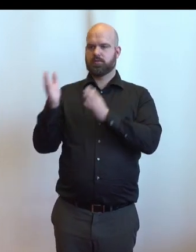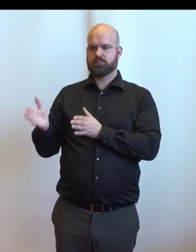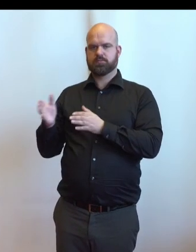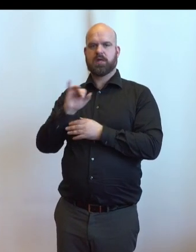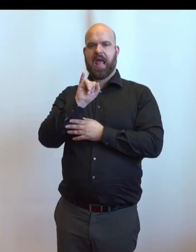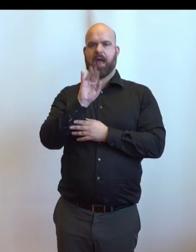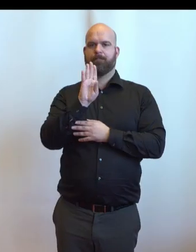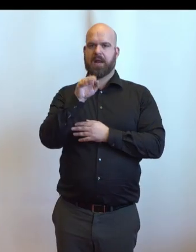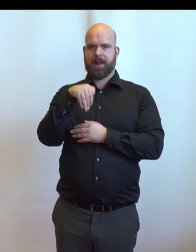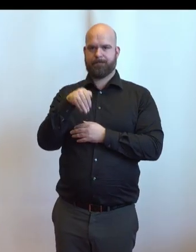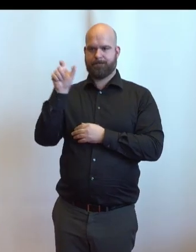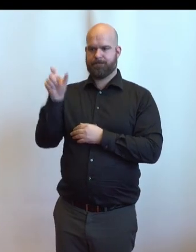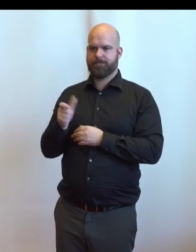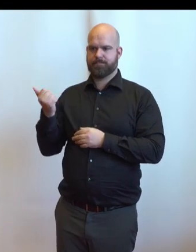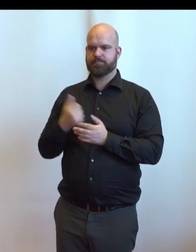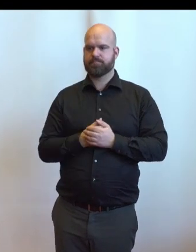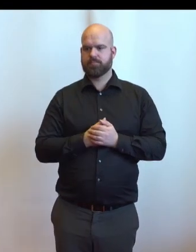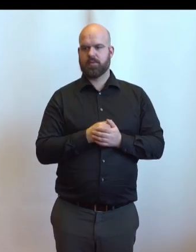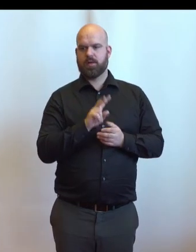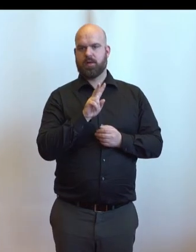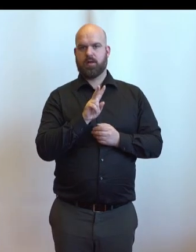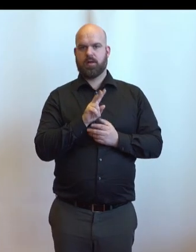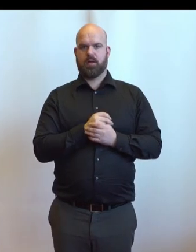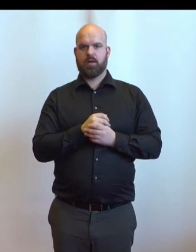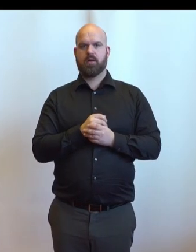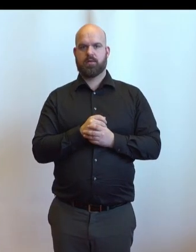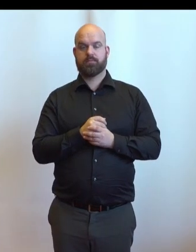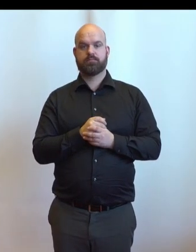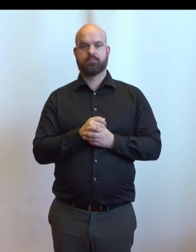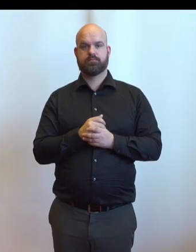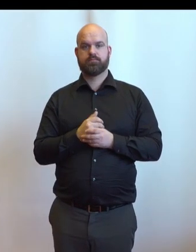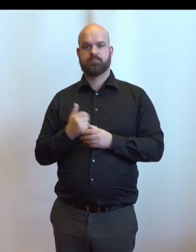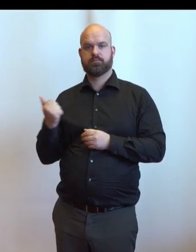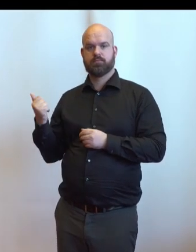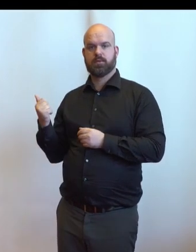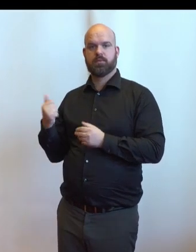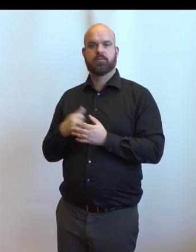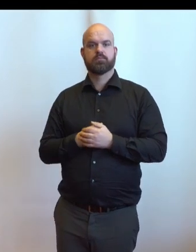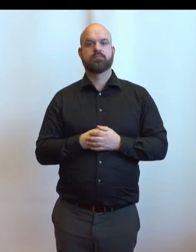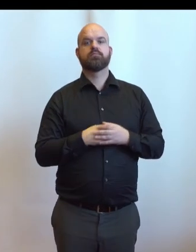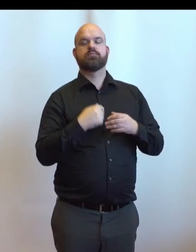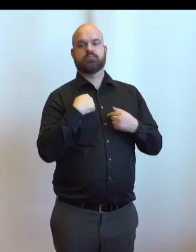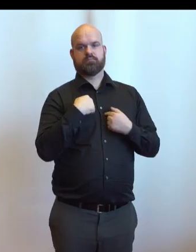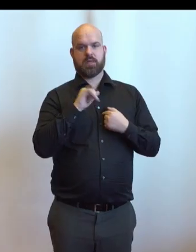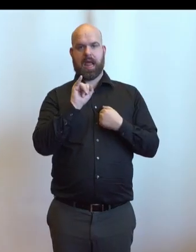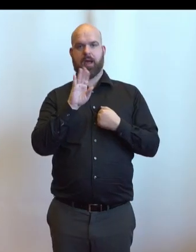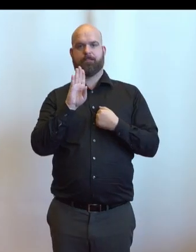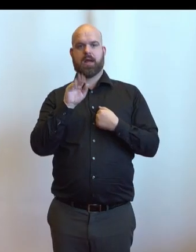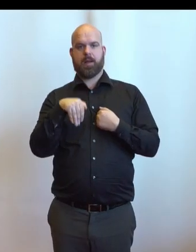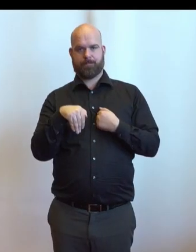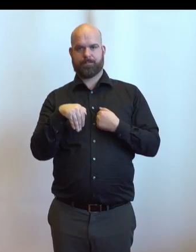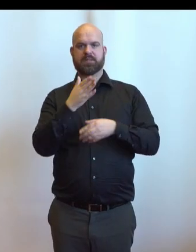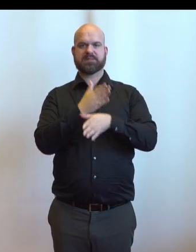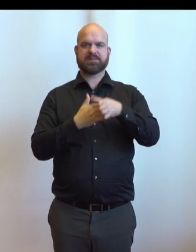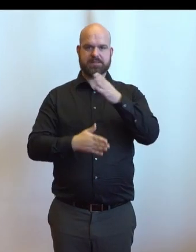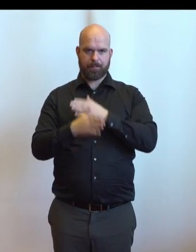Adam. Basically, IBM's disability inclusion strategy is built around 3 pillars, which we call internally